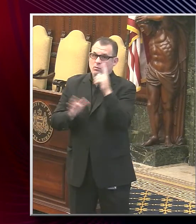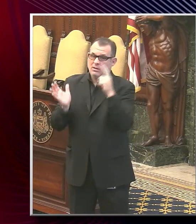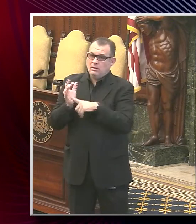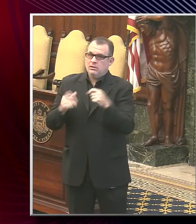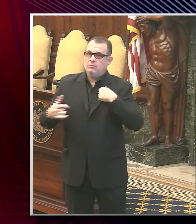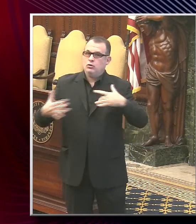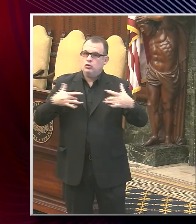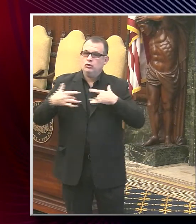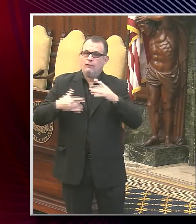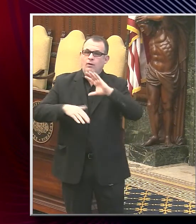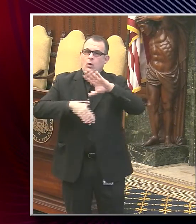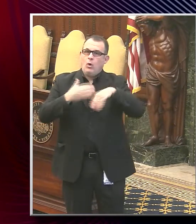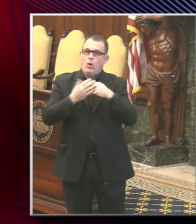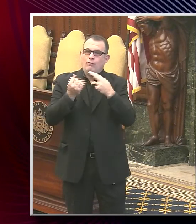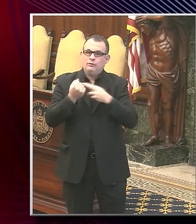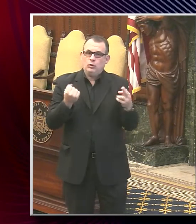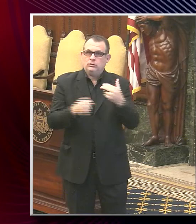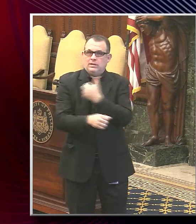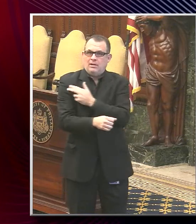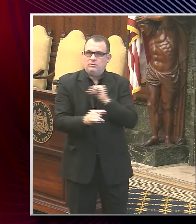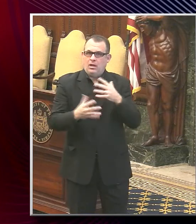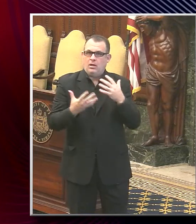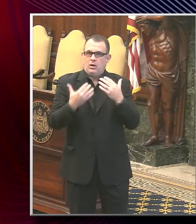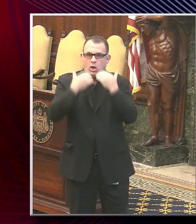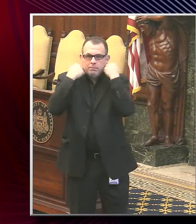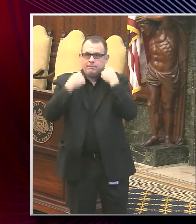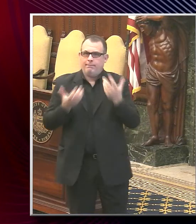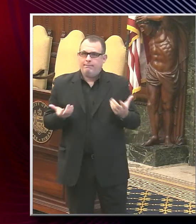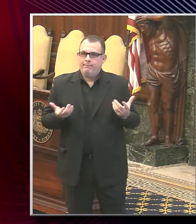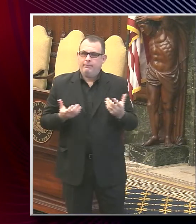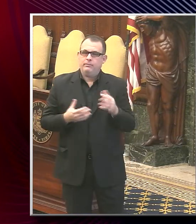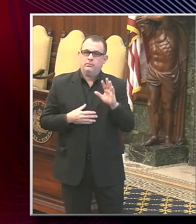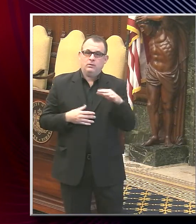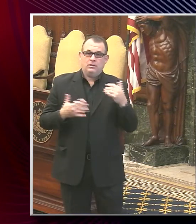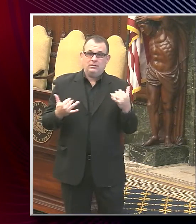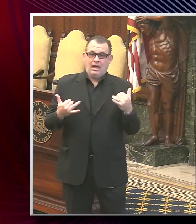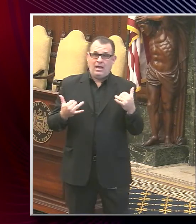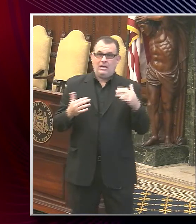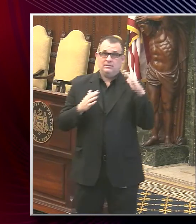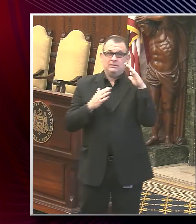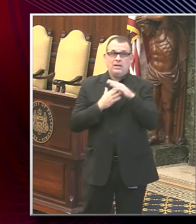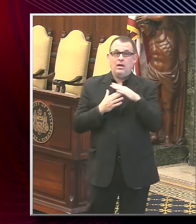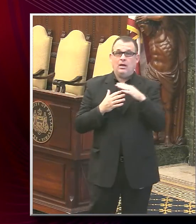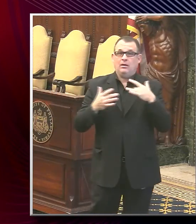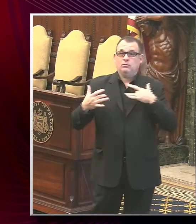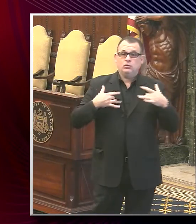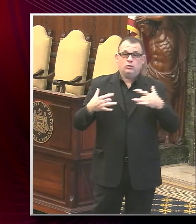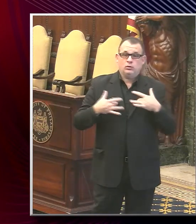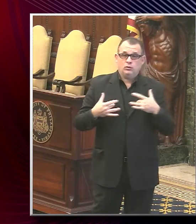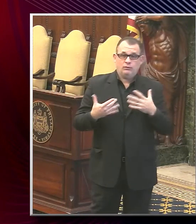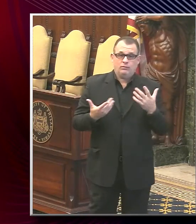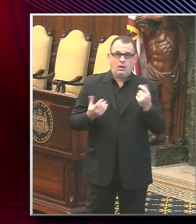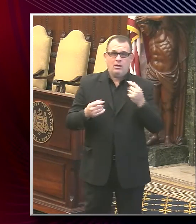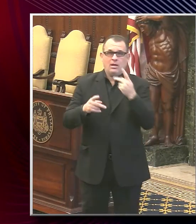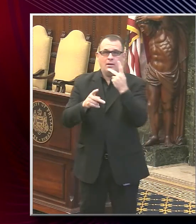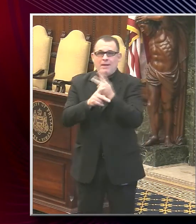hospitals. At the moment, our biggest concern is the ability to maintain staffing. Even if you have a bed, if you don't have nurses to